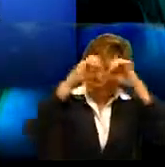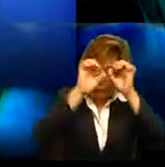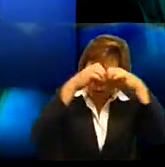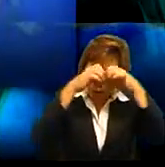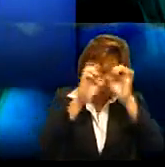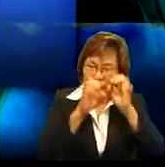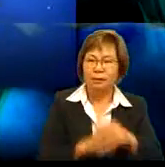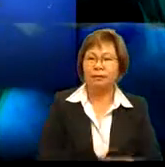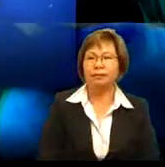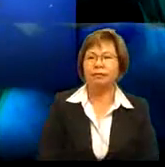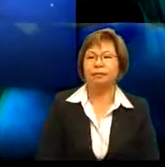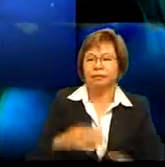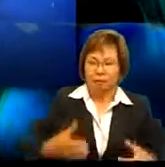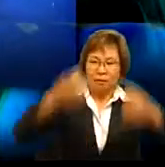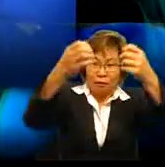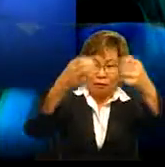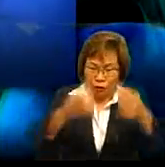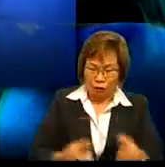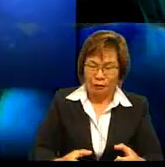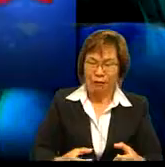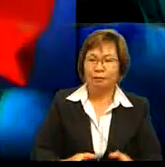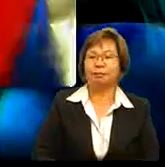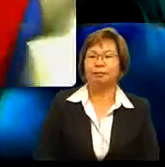binoculars, and jeans.